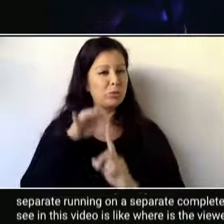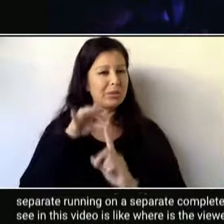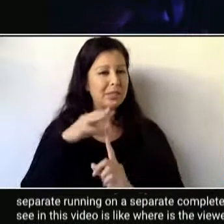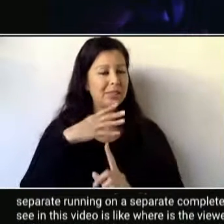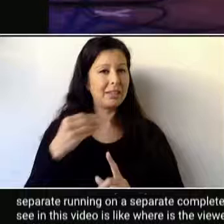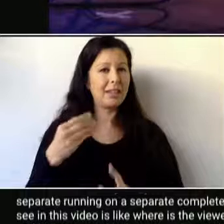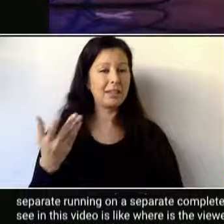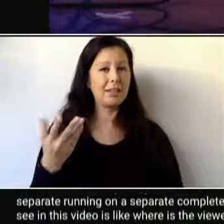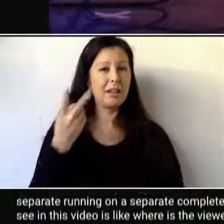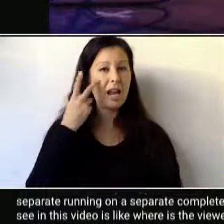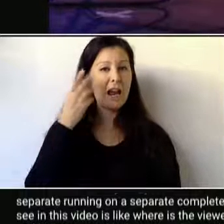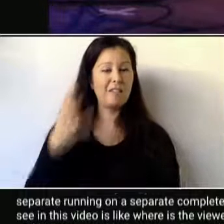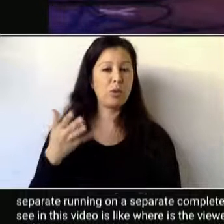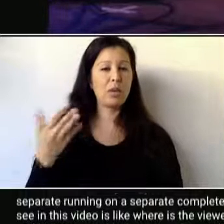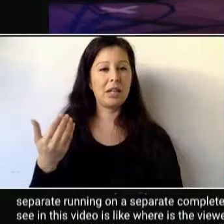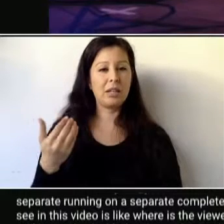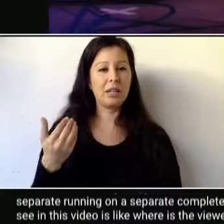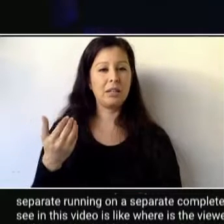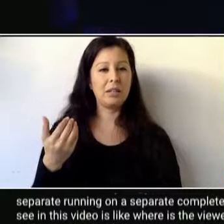The viewers